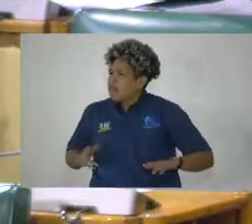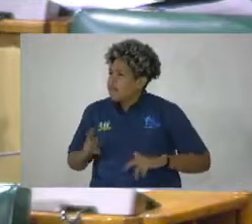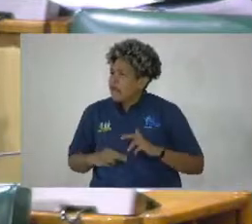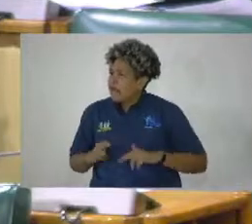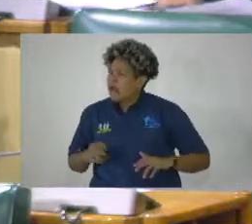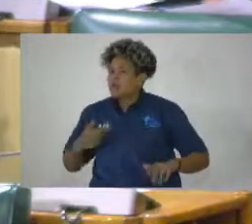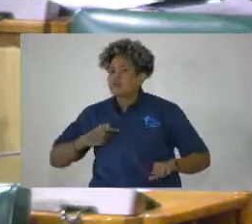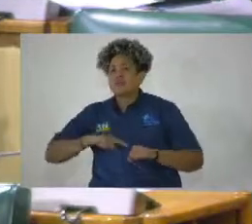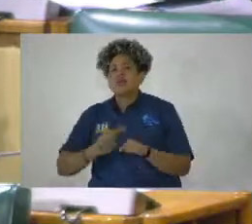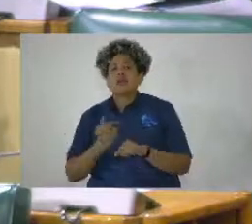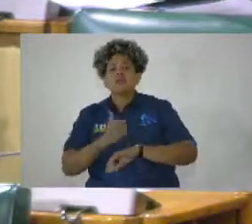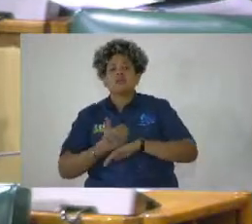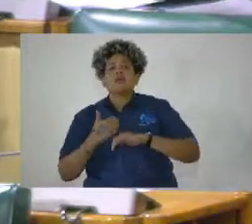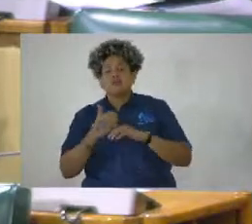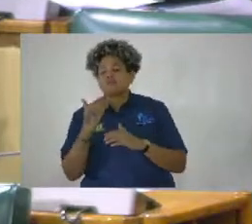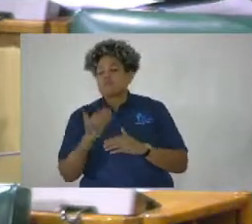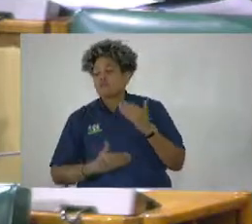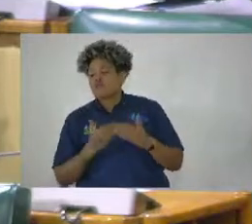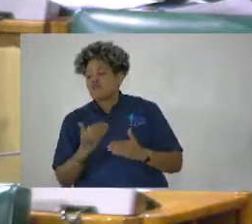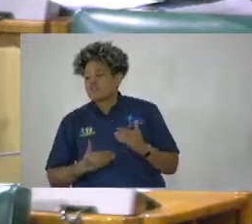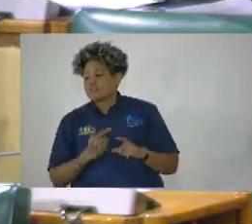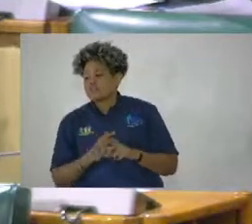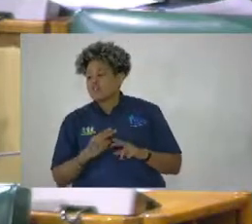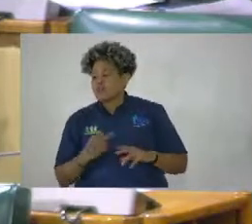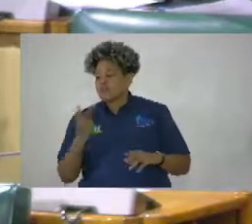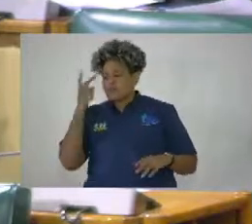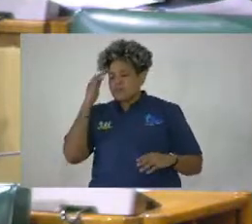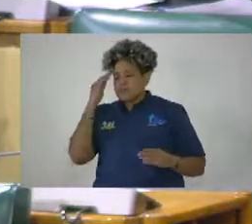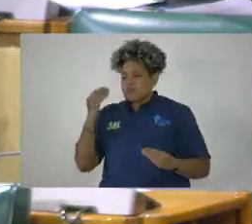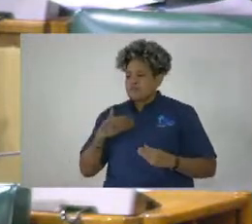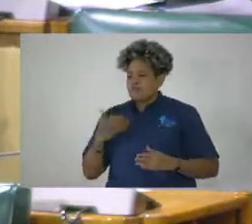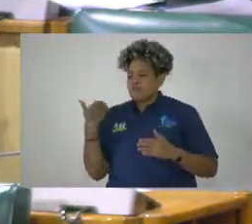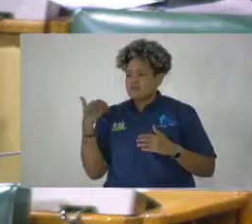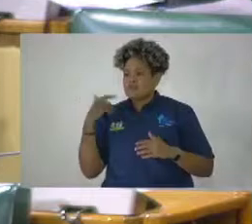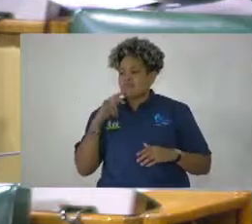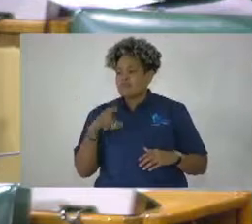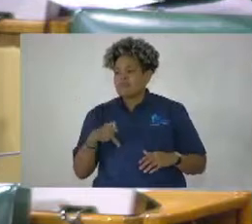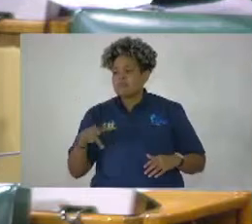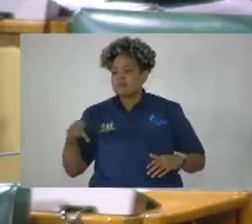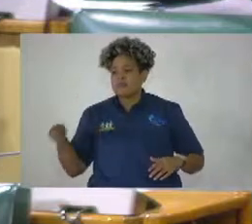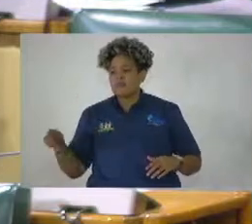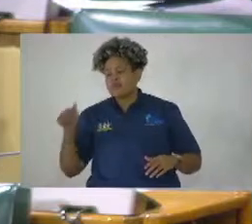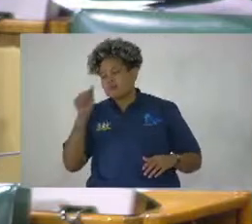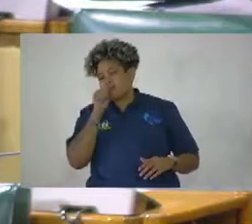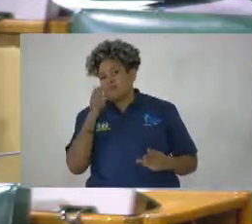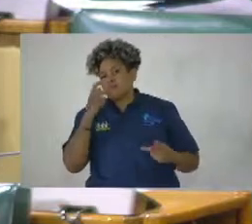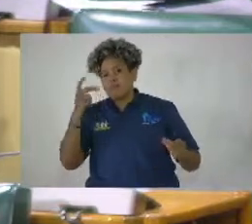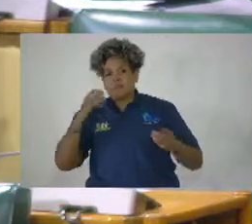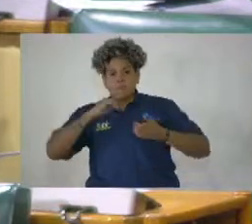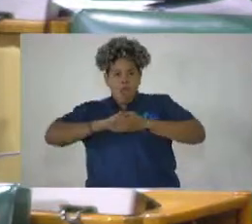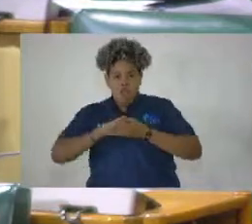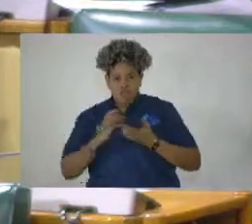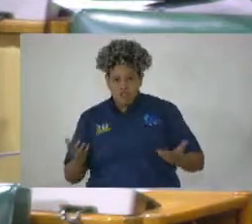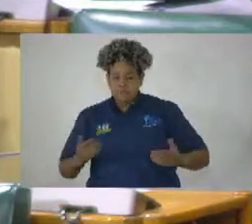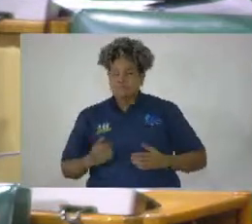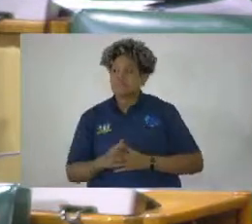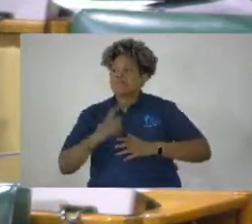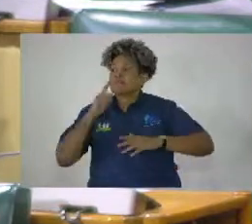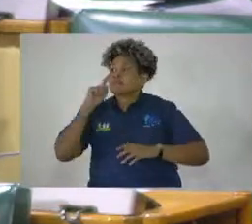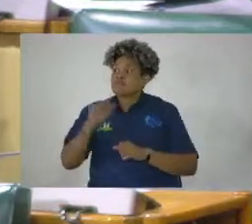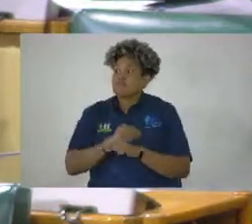process. The Prime Minister has given me responsibility for PPPs, a process